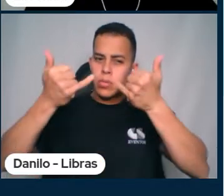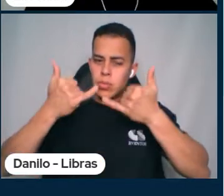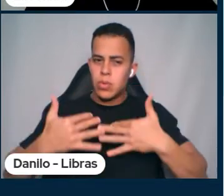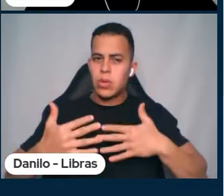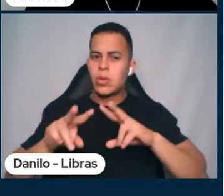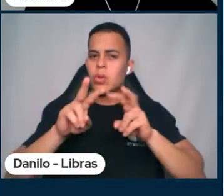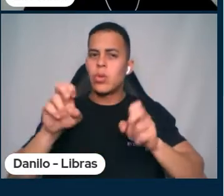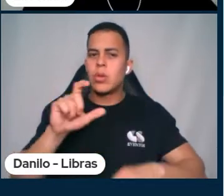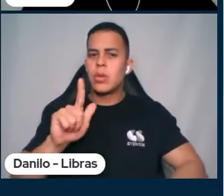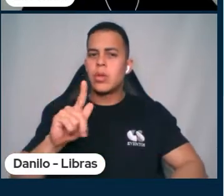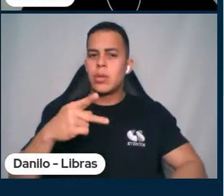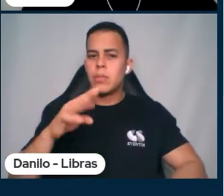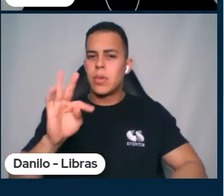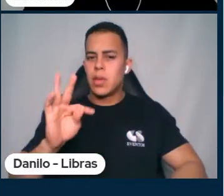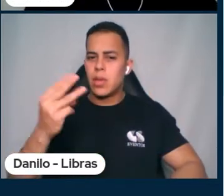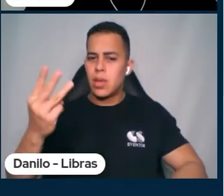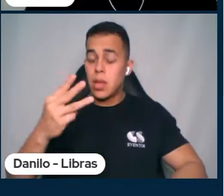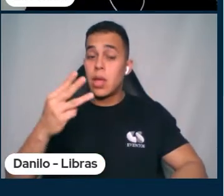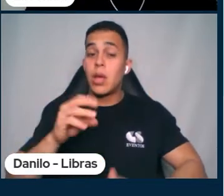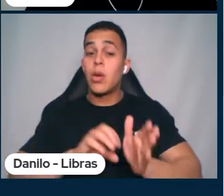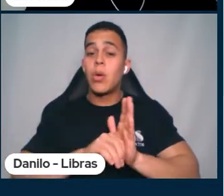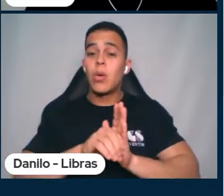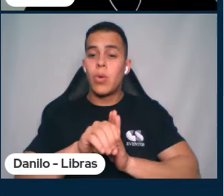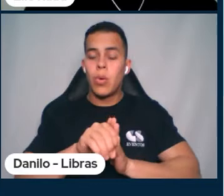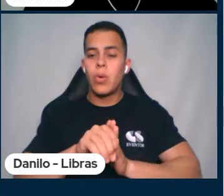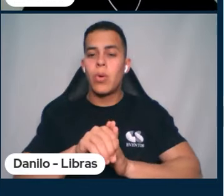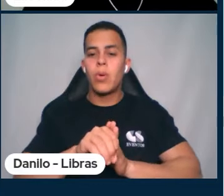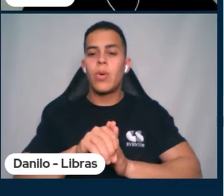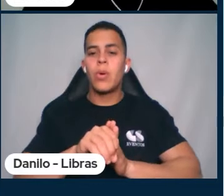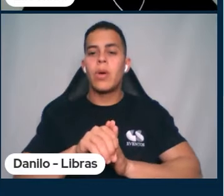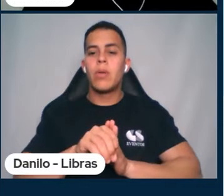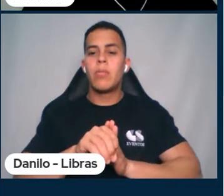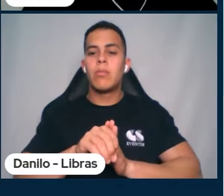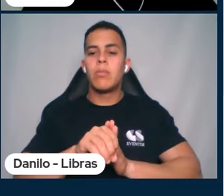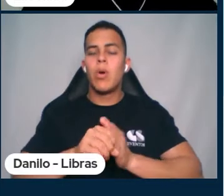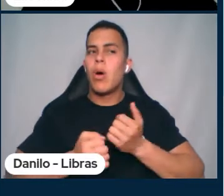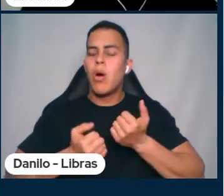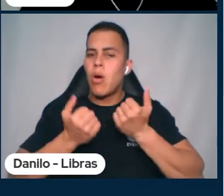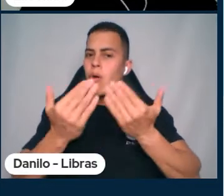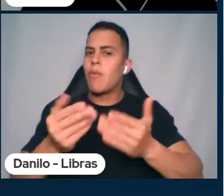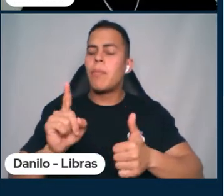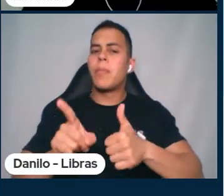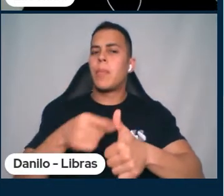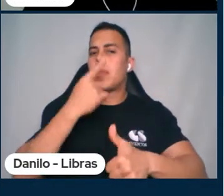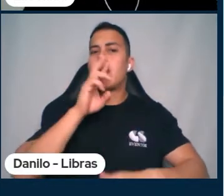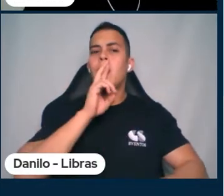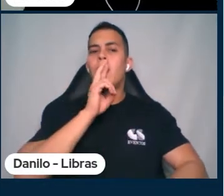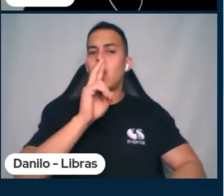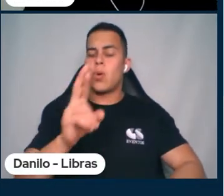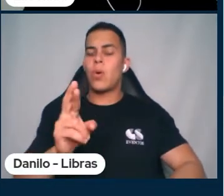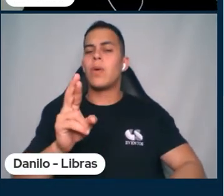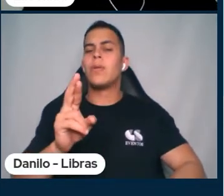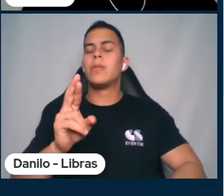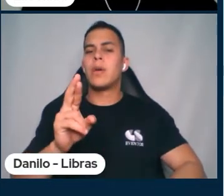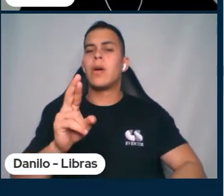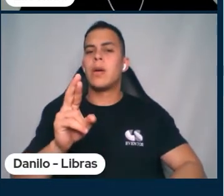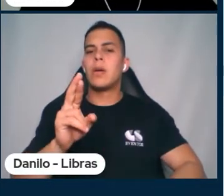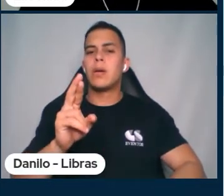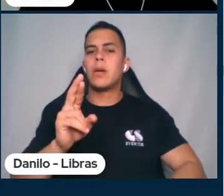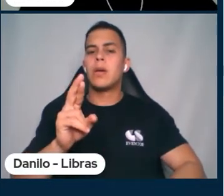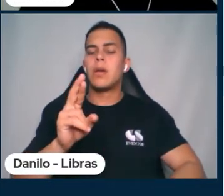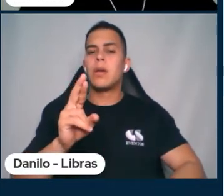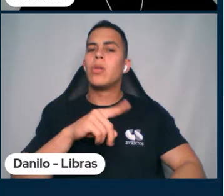a discussion. So the discussion can continue, and the user would say, okay, I'd like to see some